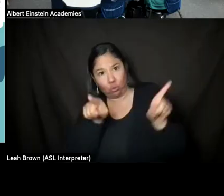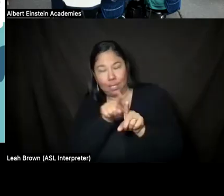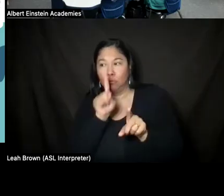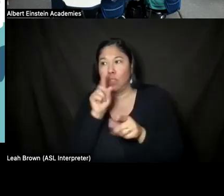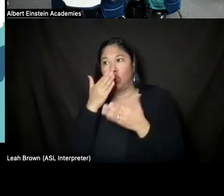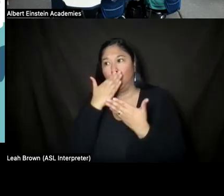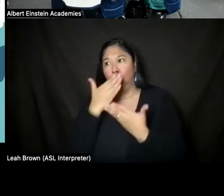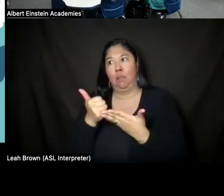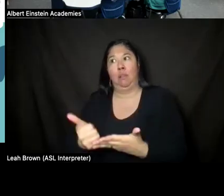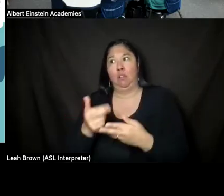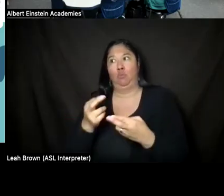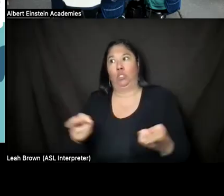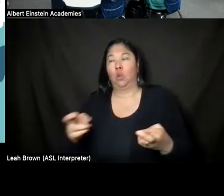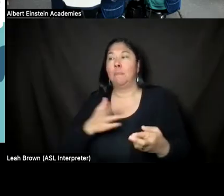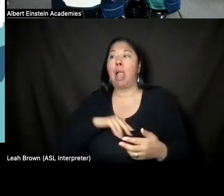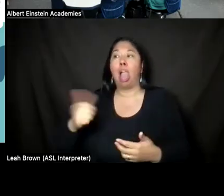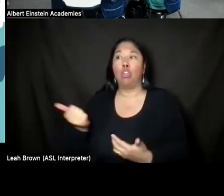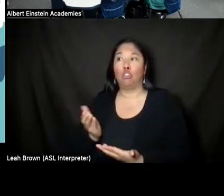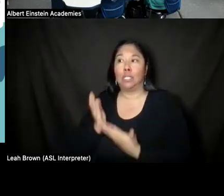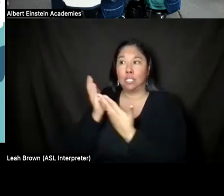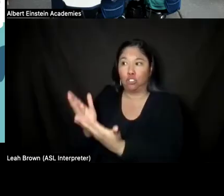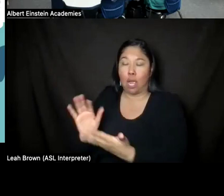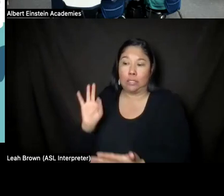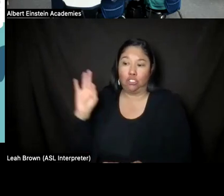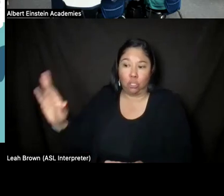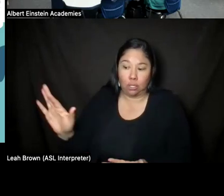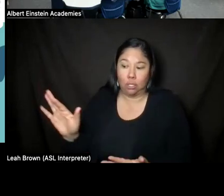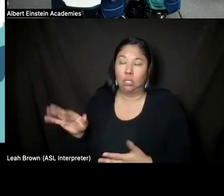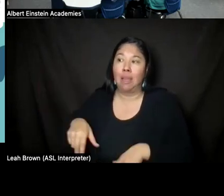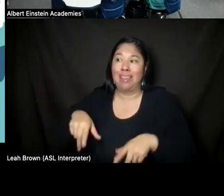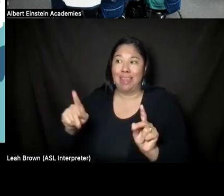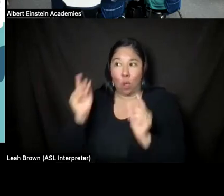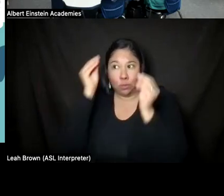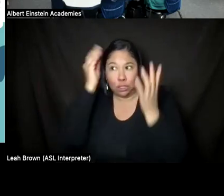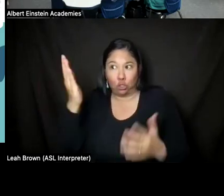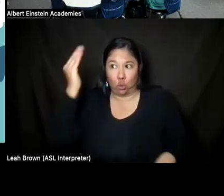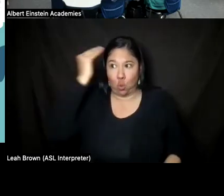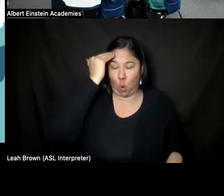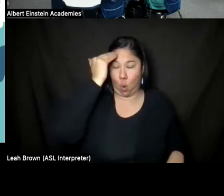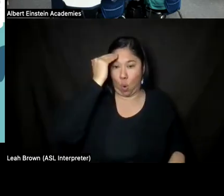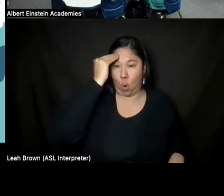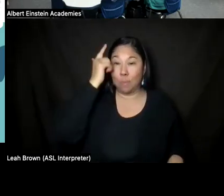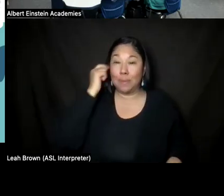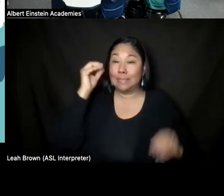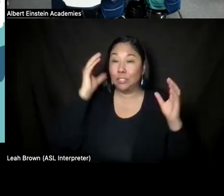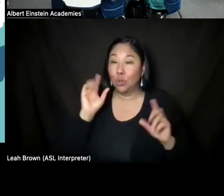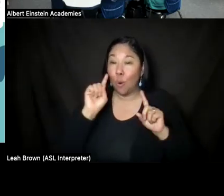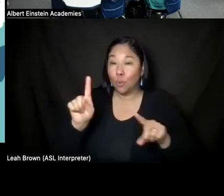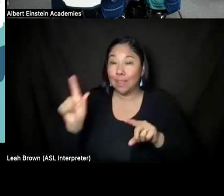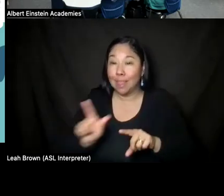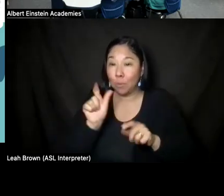then my other suggestion is letting your teacher know so that when she goes to the library with your